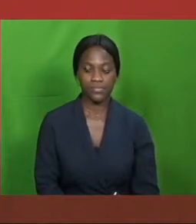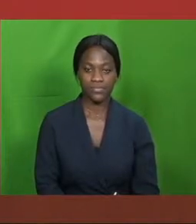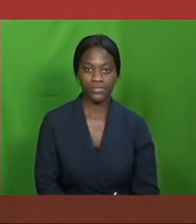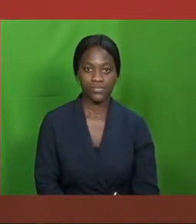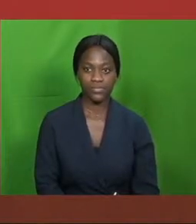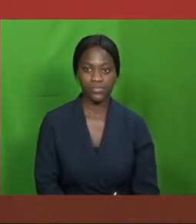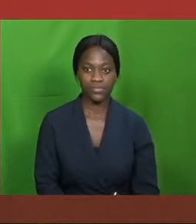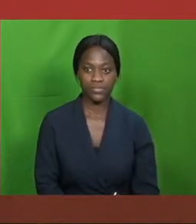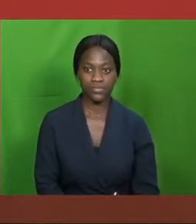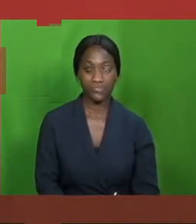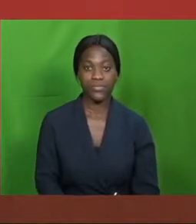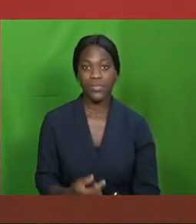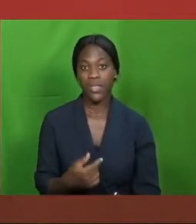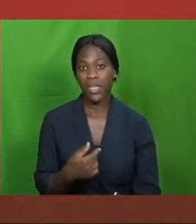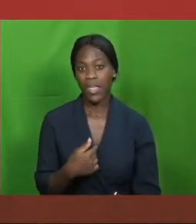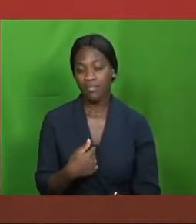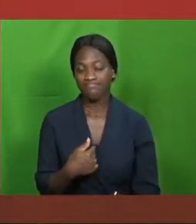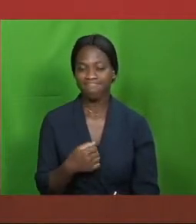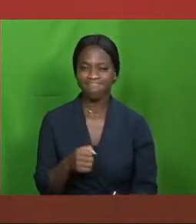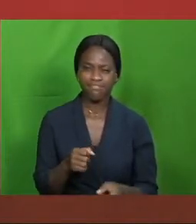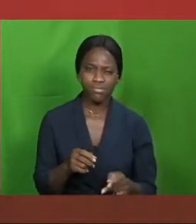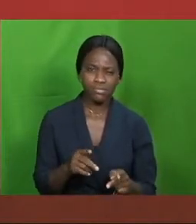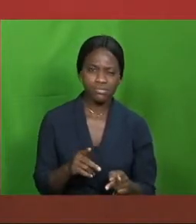Today, I'll use that opportunity